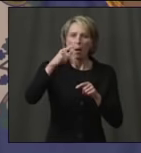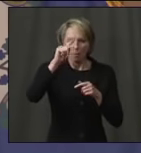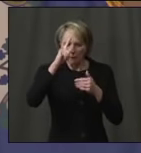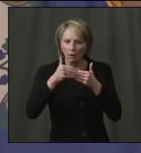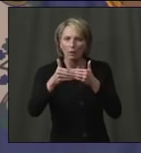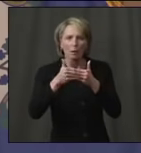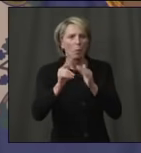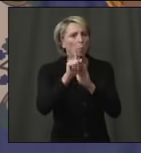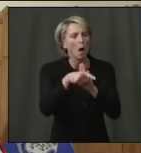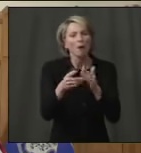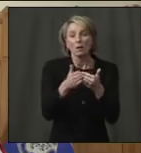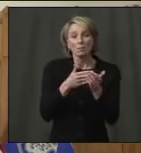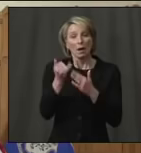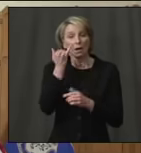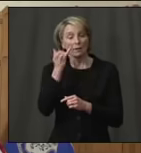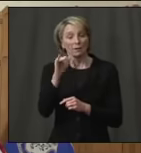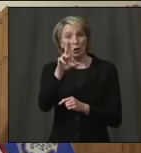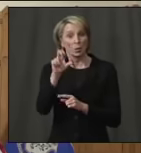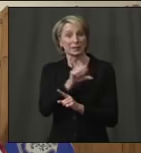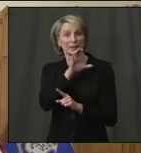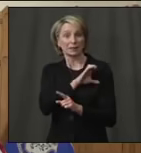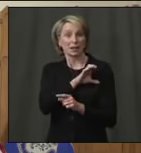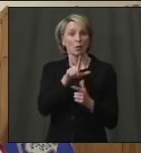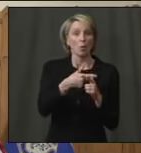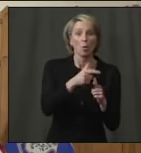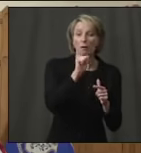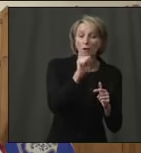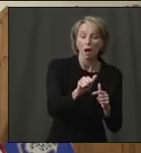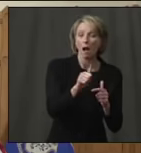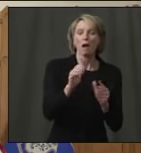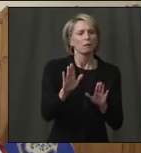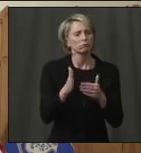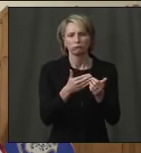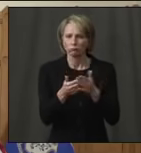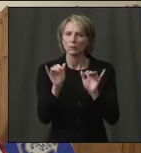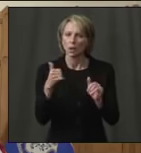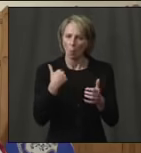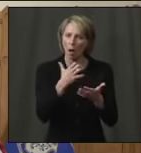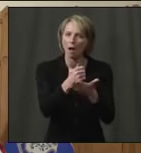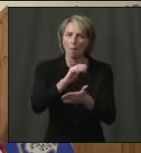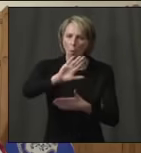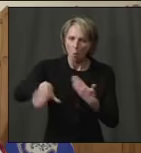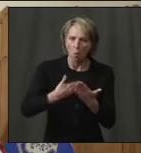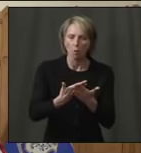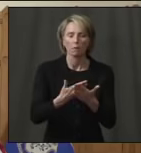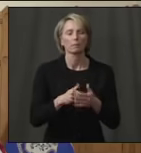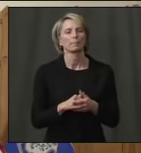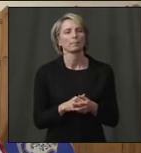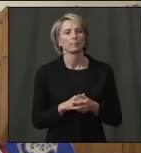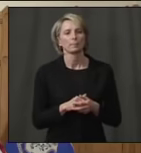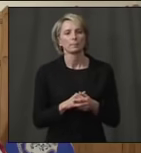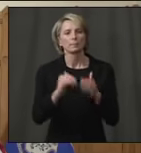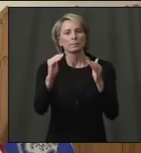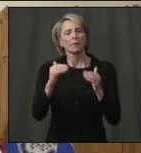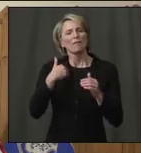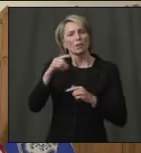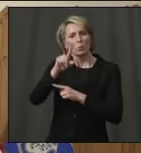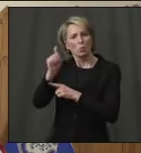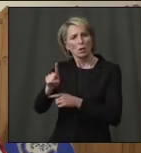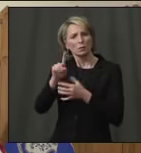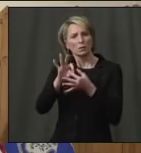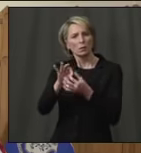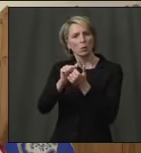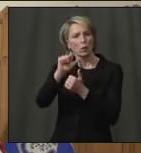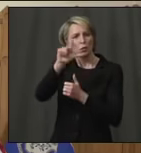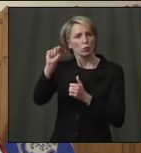undocumented. All right, thank you. My next question is for Lieutenant Susan Bicewicz. I just have a question on regards to the